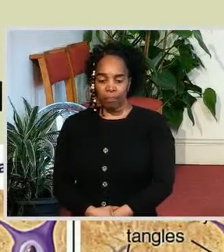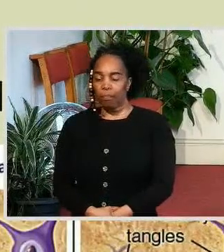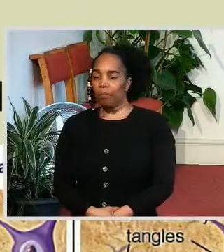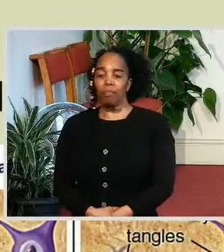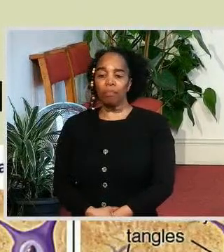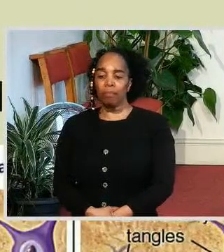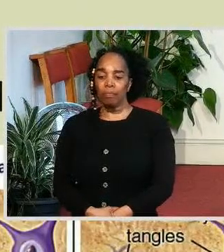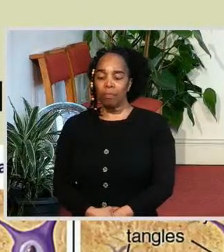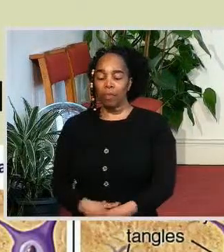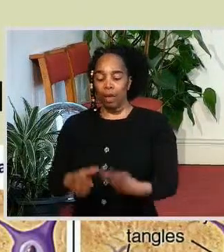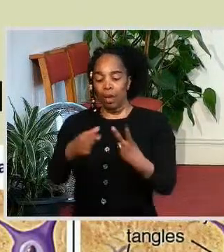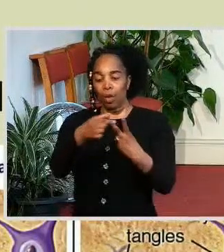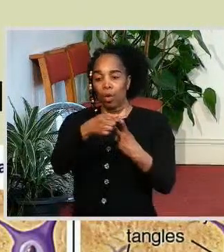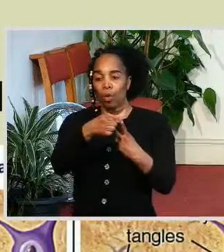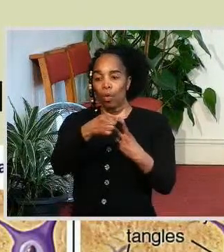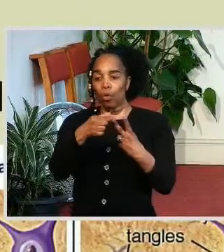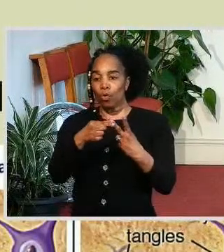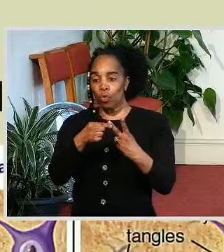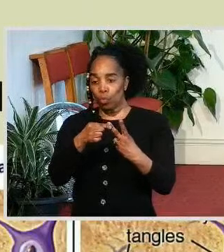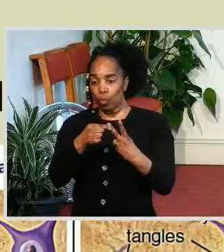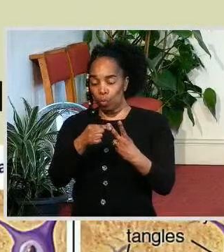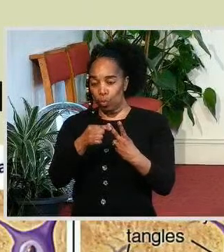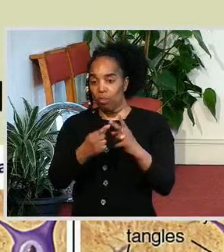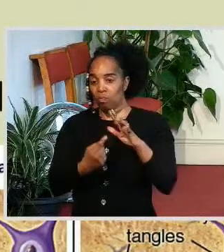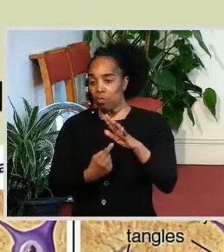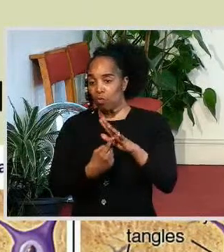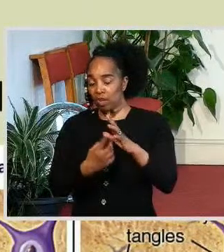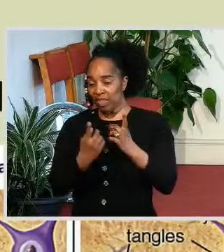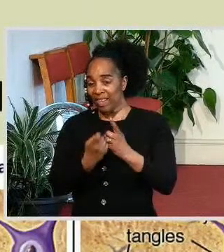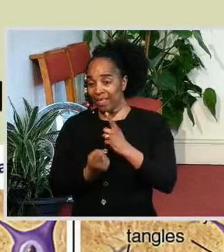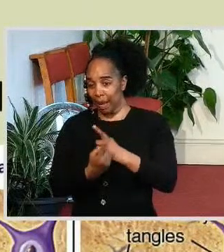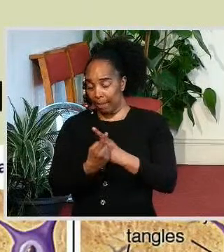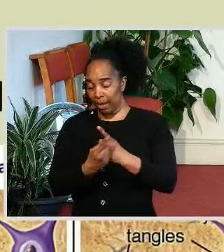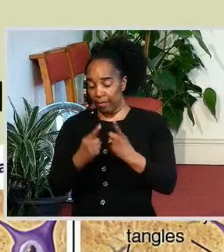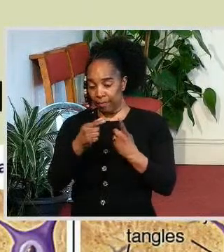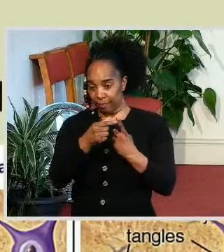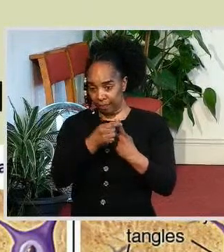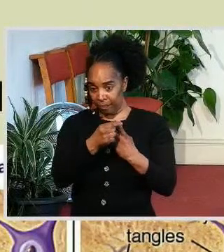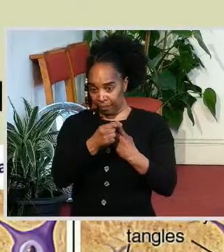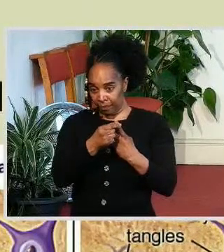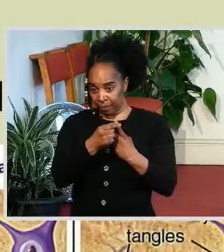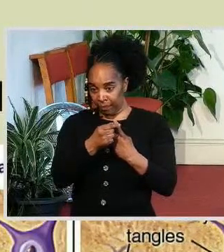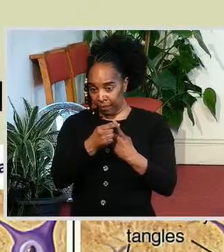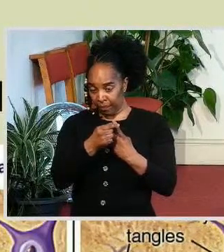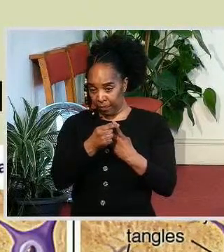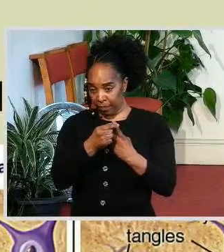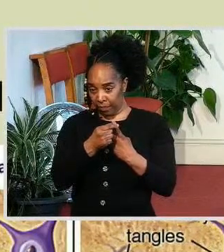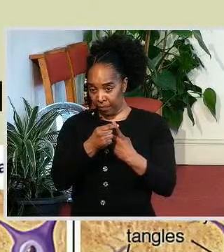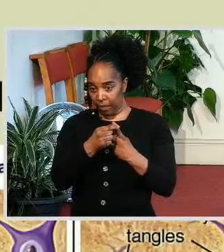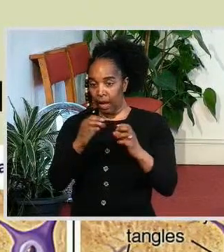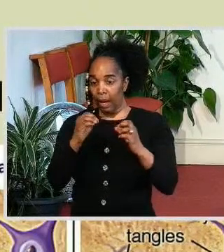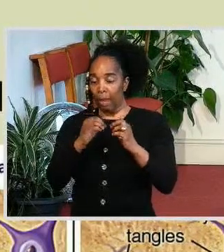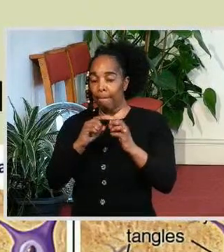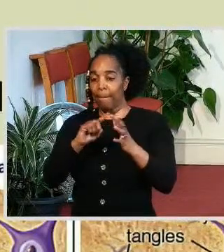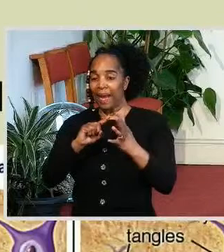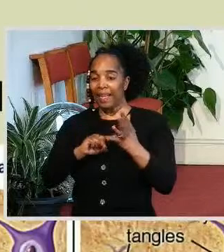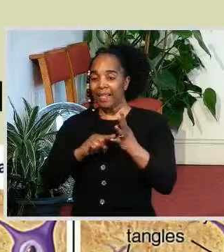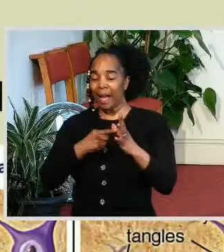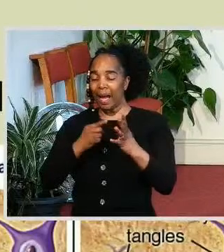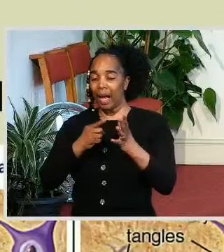there's two main mechanisms that happen in the brain. First, you have this substance called beta